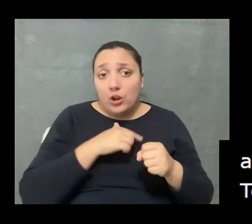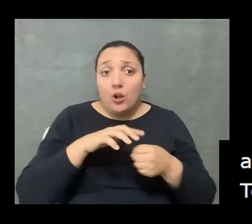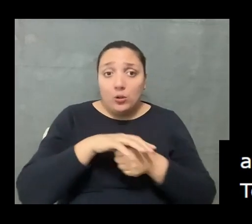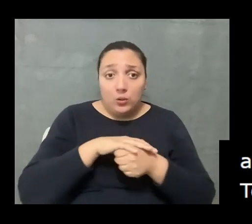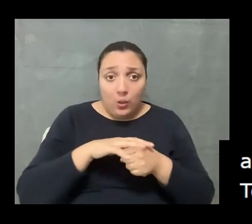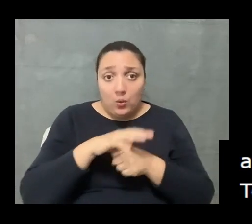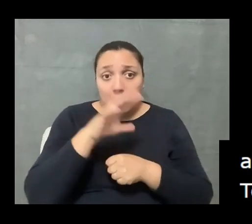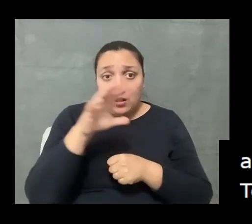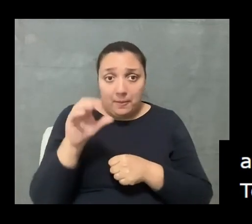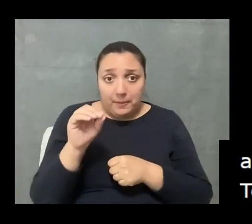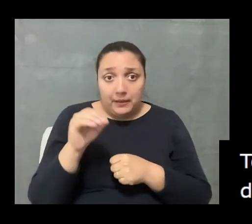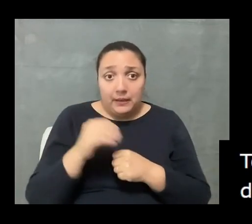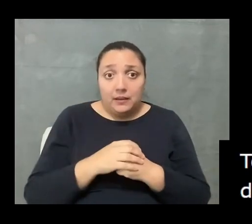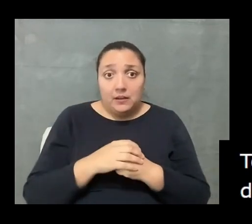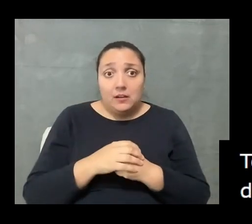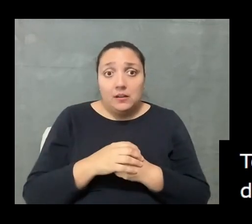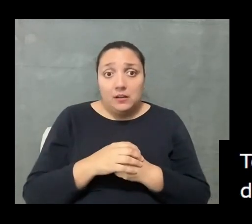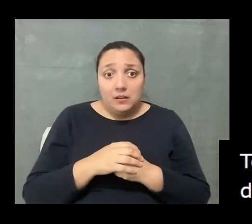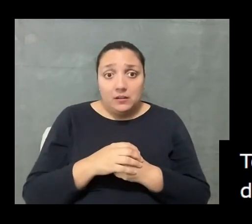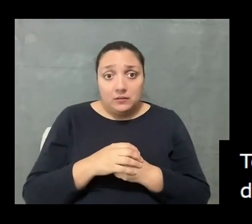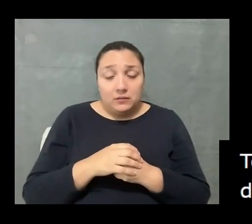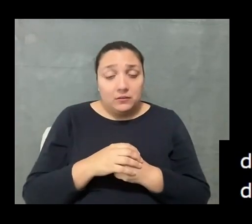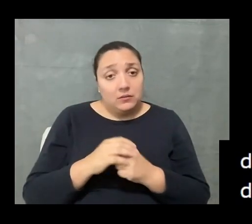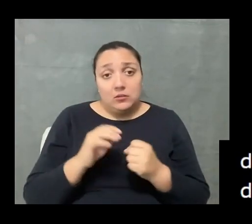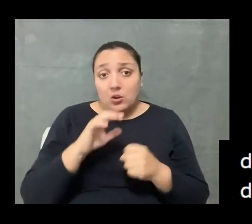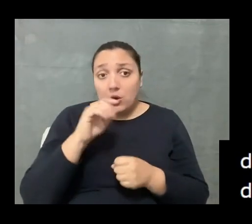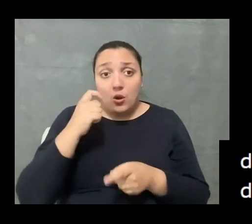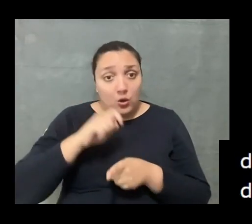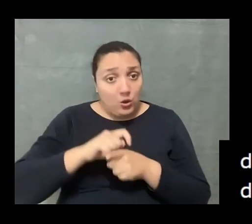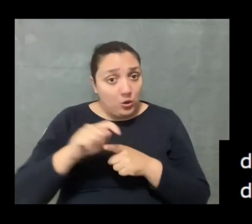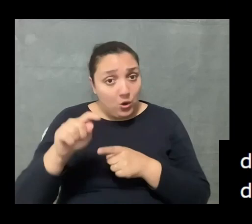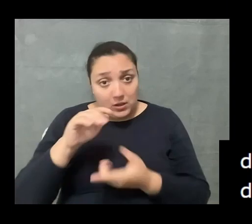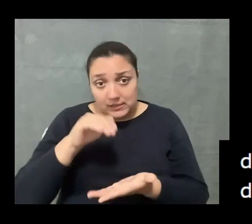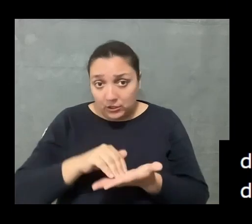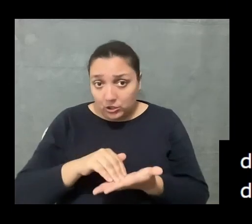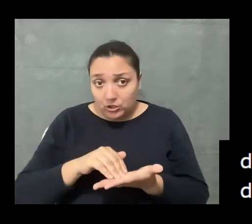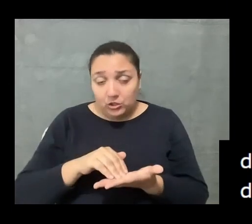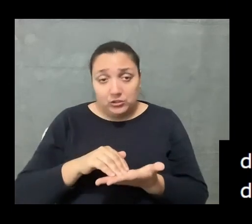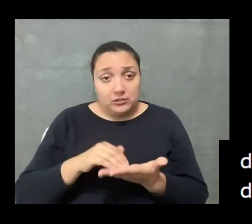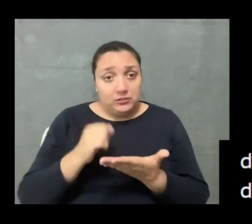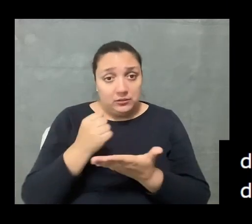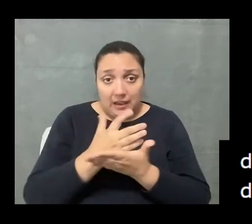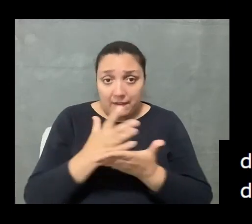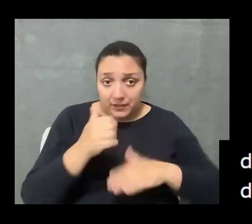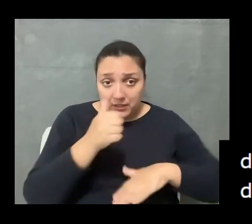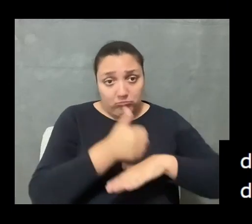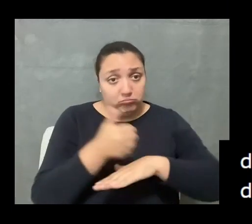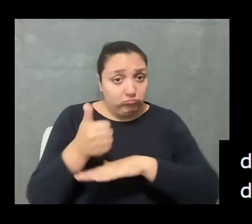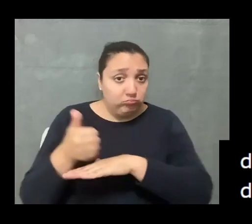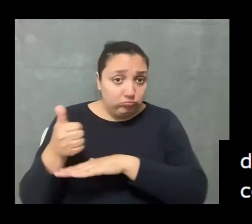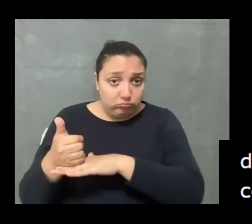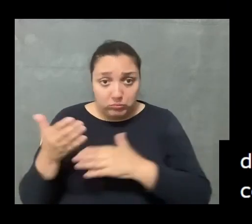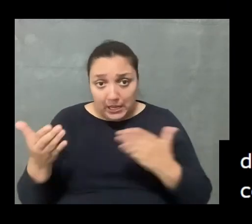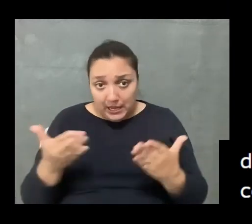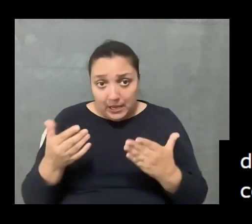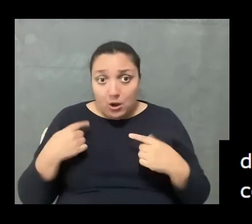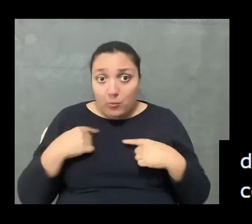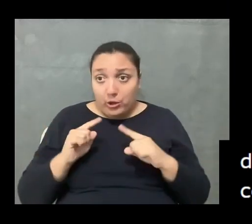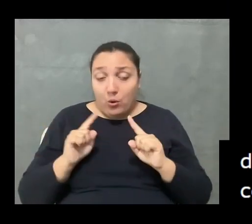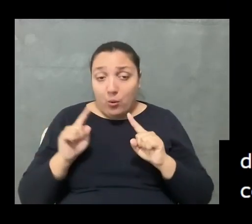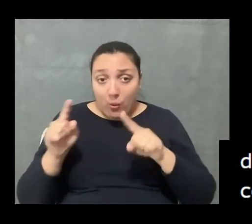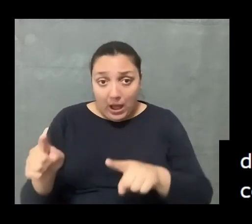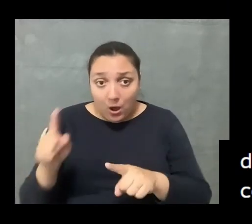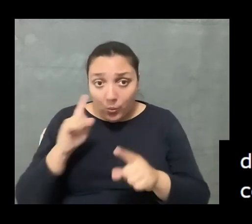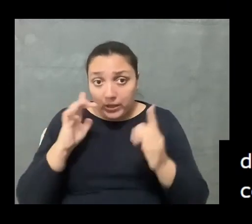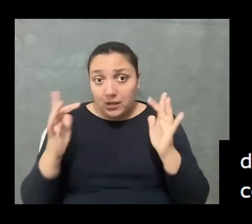Our executives are here, our call centers are here, our staging is here. When we go out into community, we reach out to